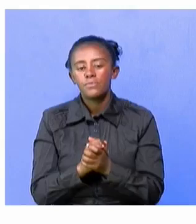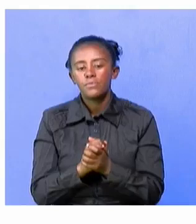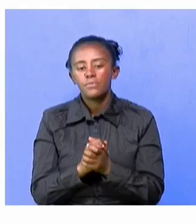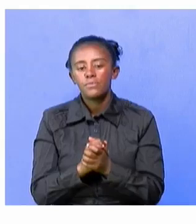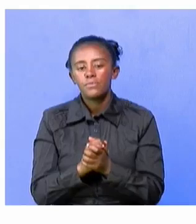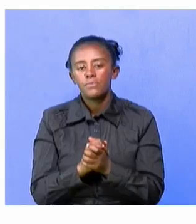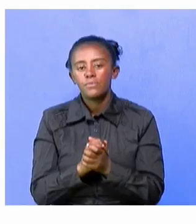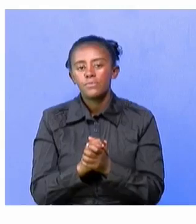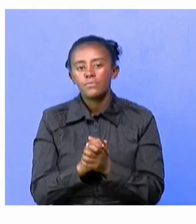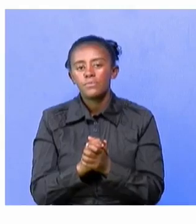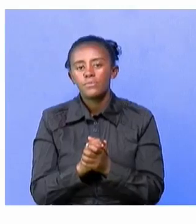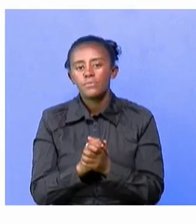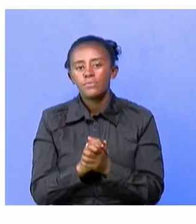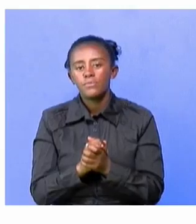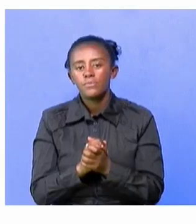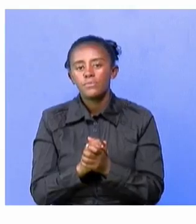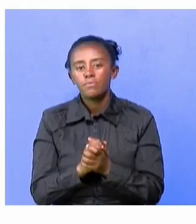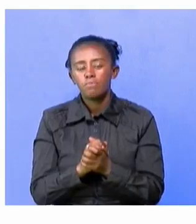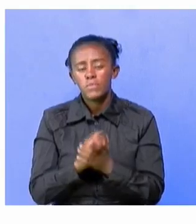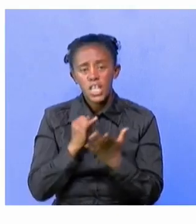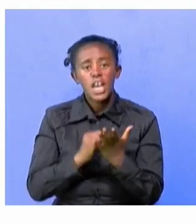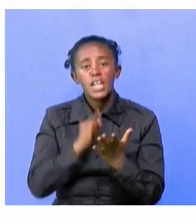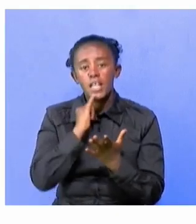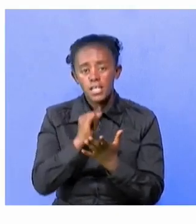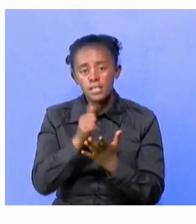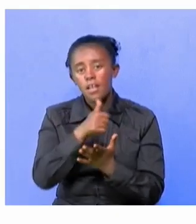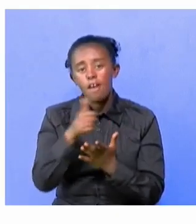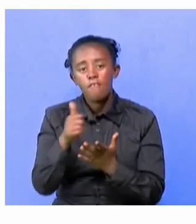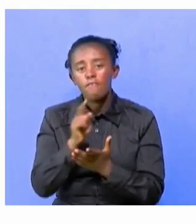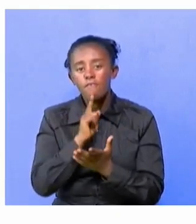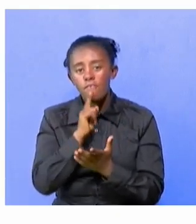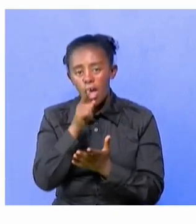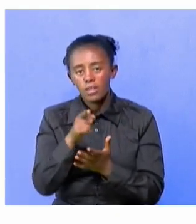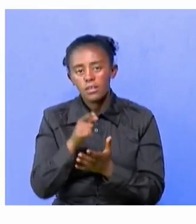it is a fact.